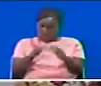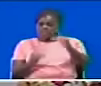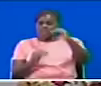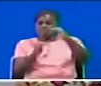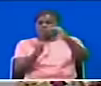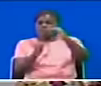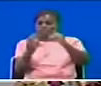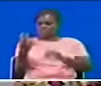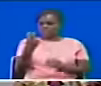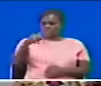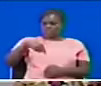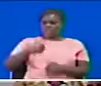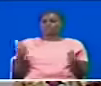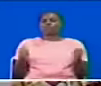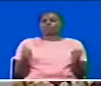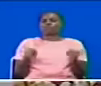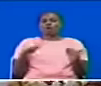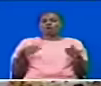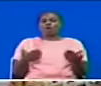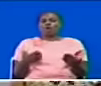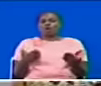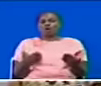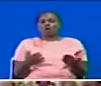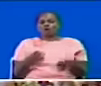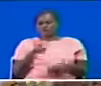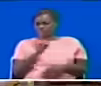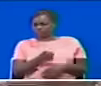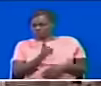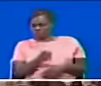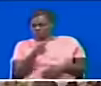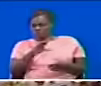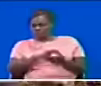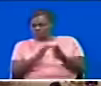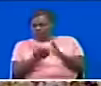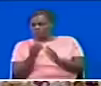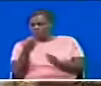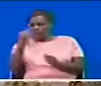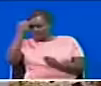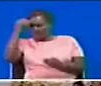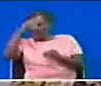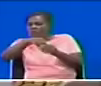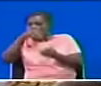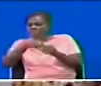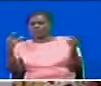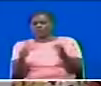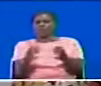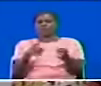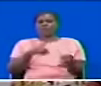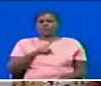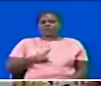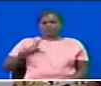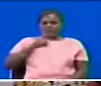check yourself very well, or else they'll start now bashing and saying you've become a mole. For us, we are lucky.